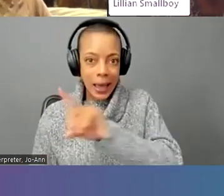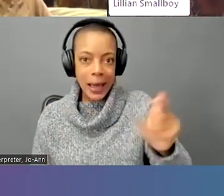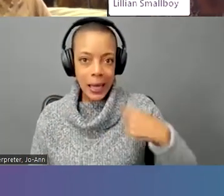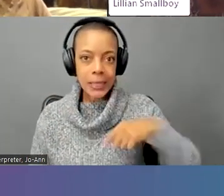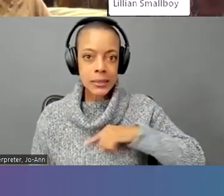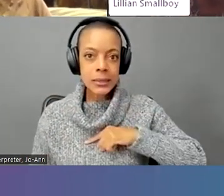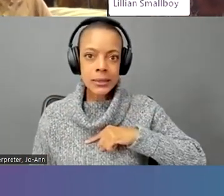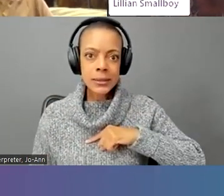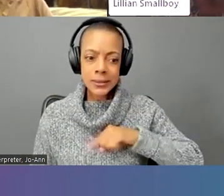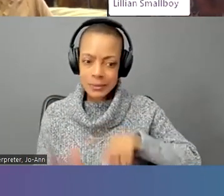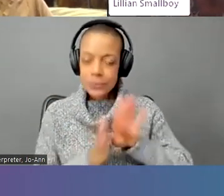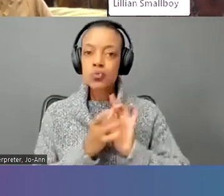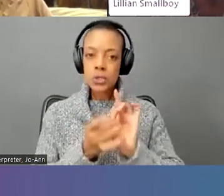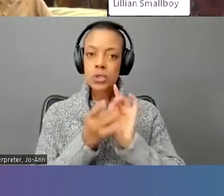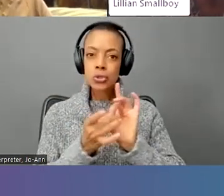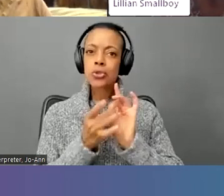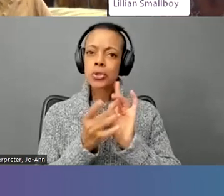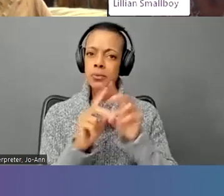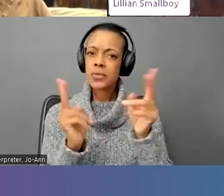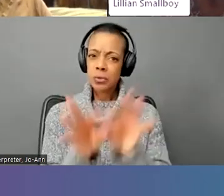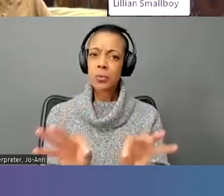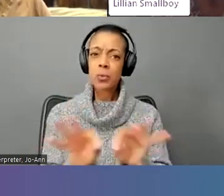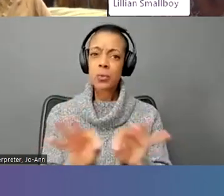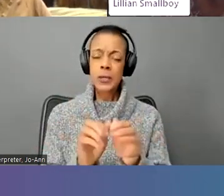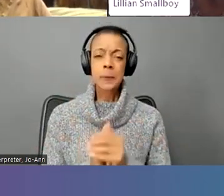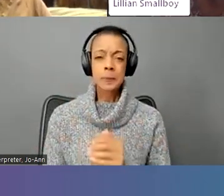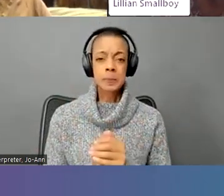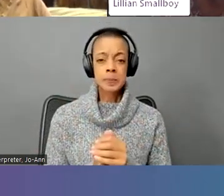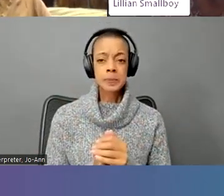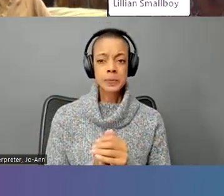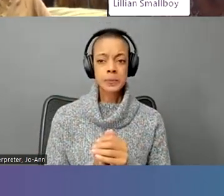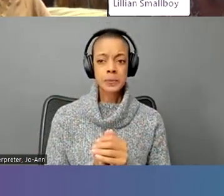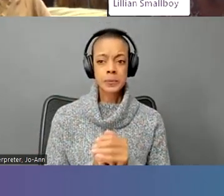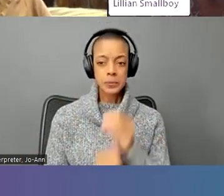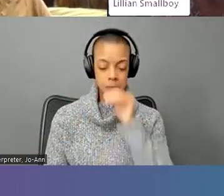really important. And I know that in one of our